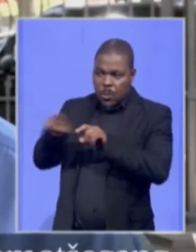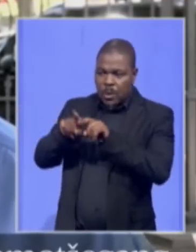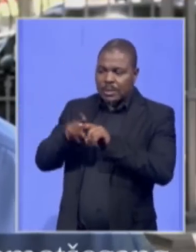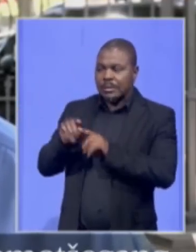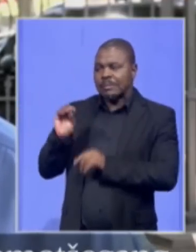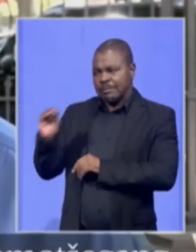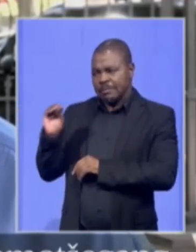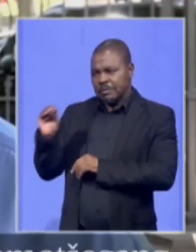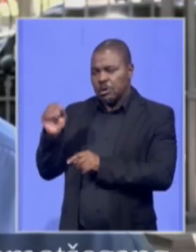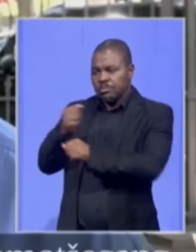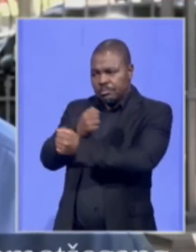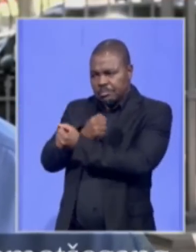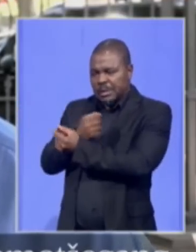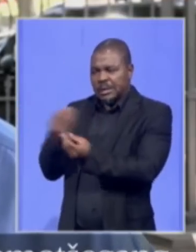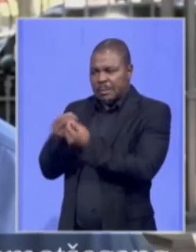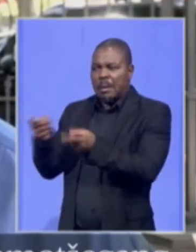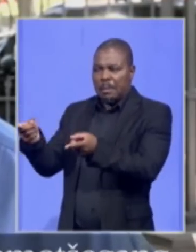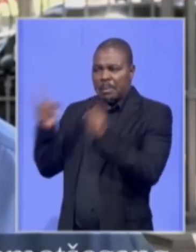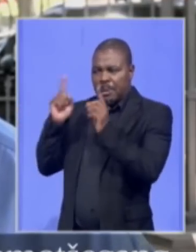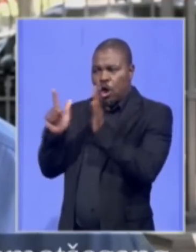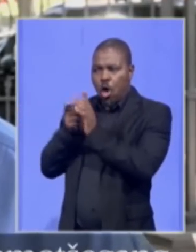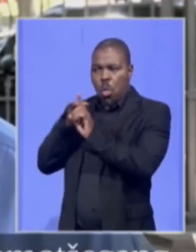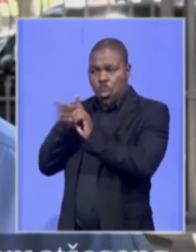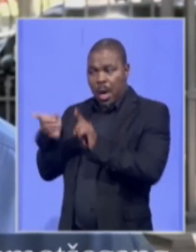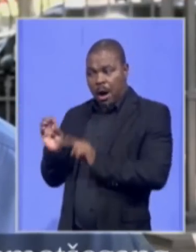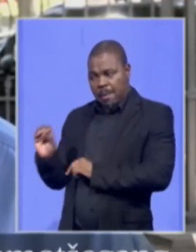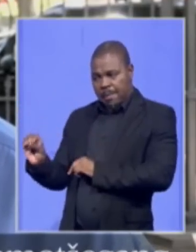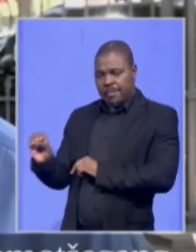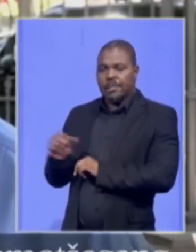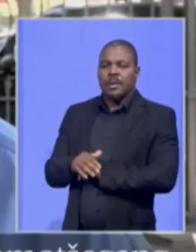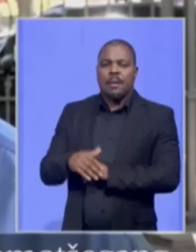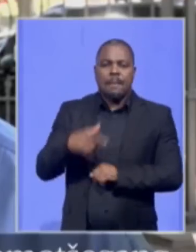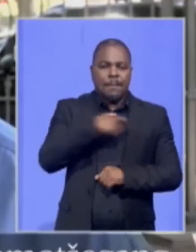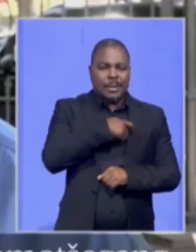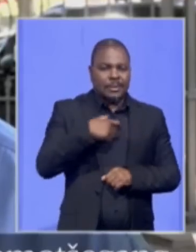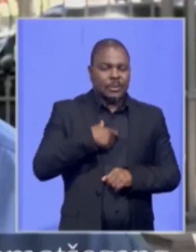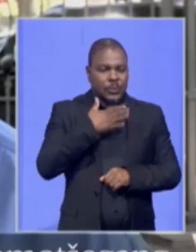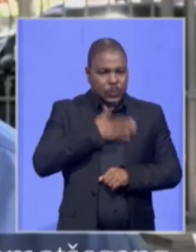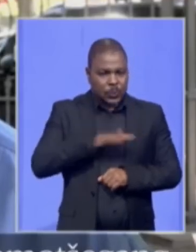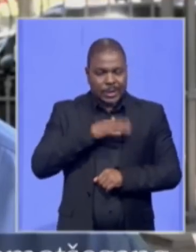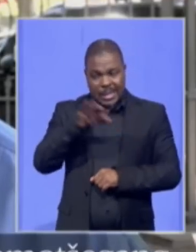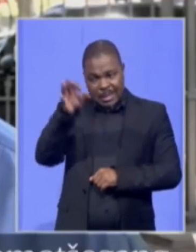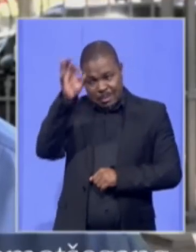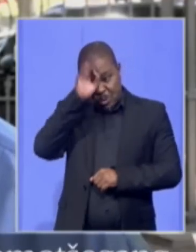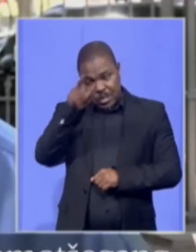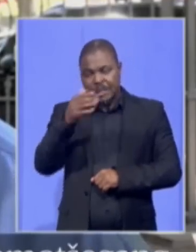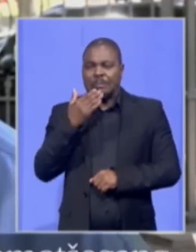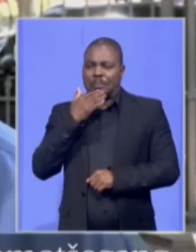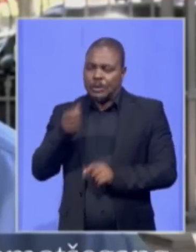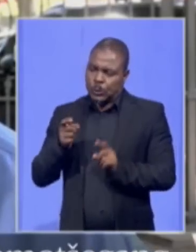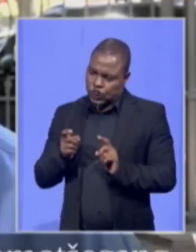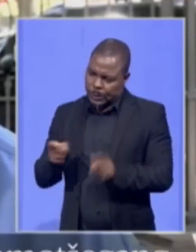an illegal substance, and the President calls on law enforcement agencies to act with